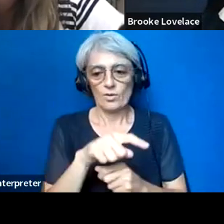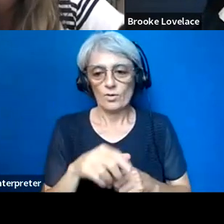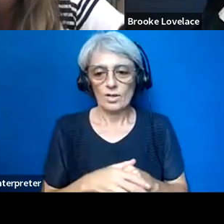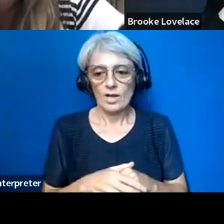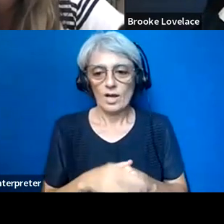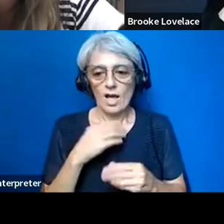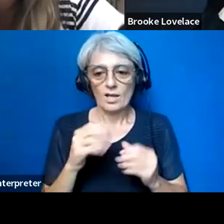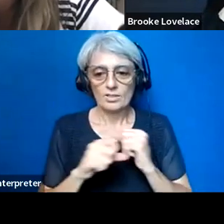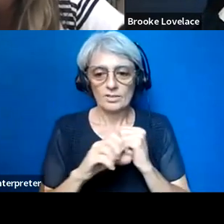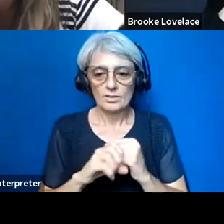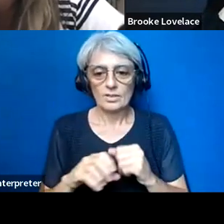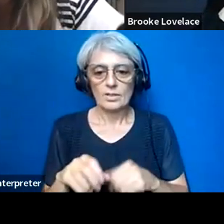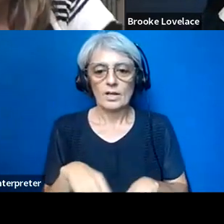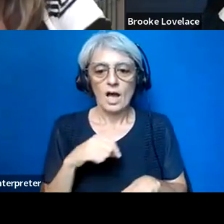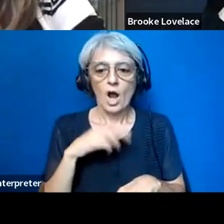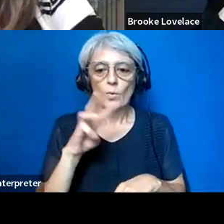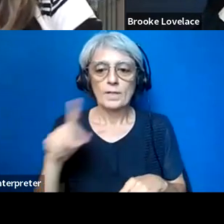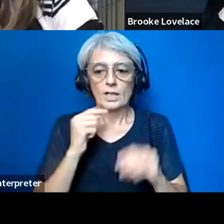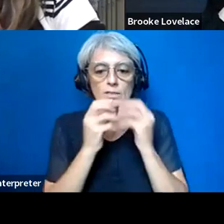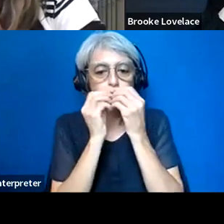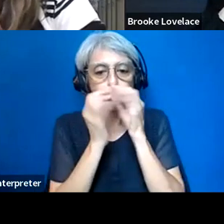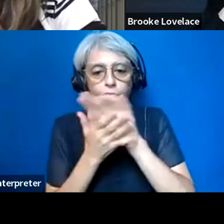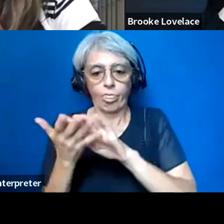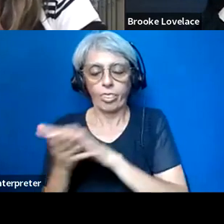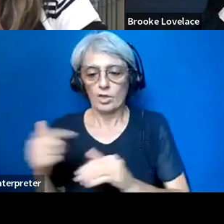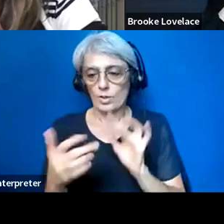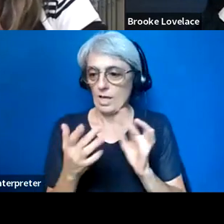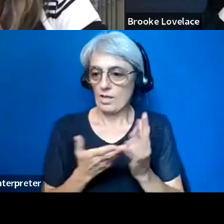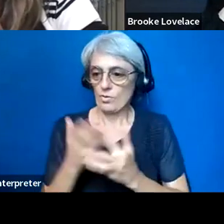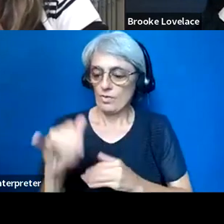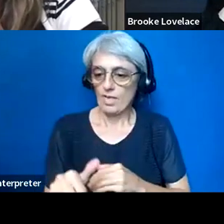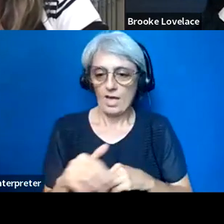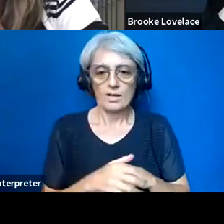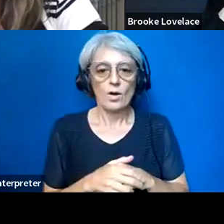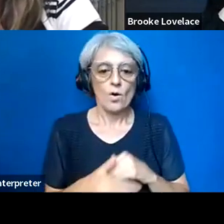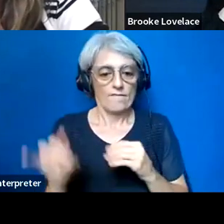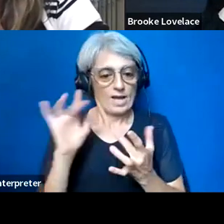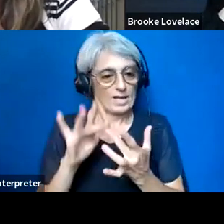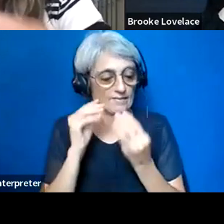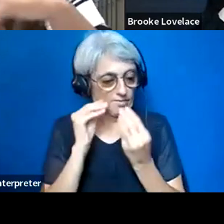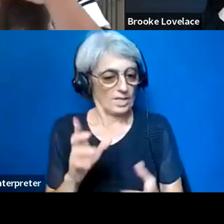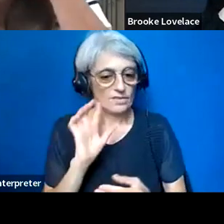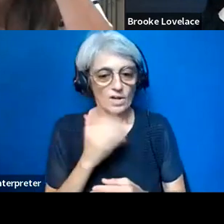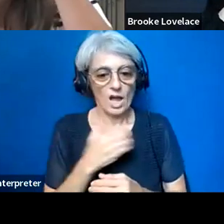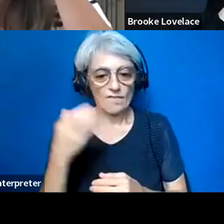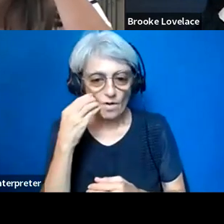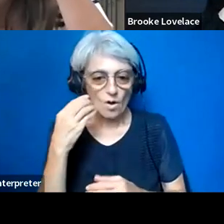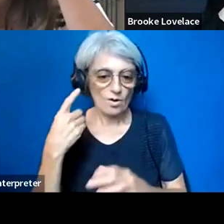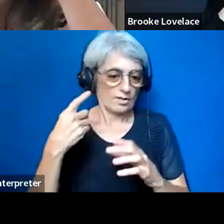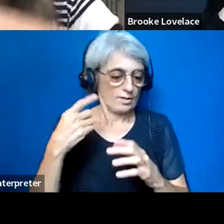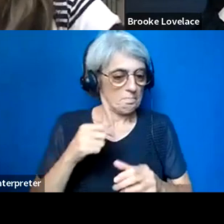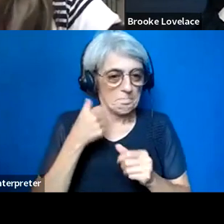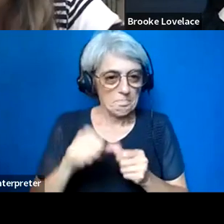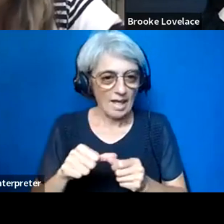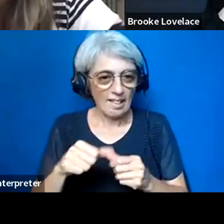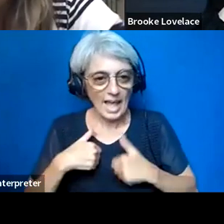website is ernst.senate.gov. You can always contact us through that or find the contact information for our phone or a mailing address on that website if you